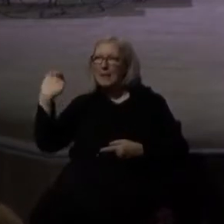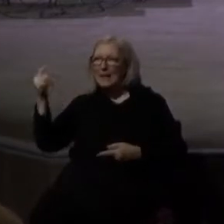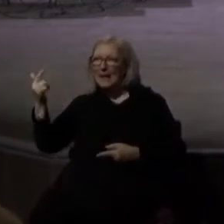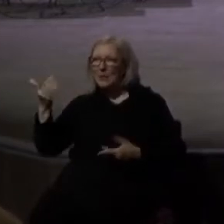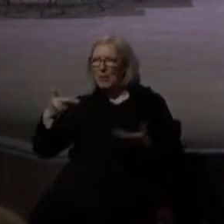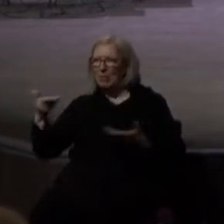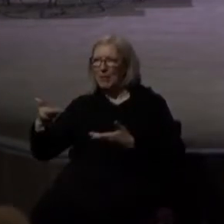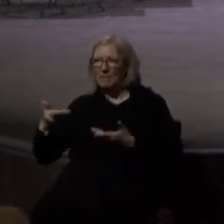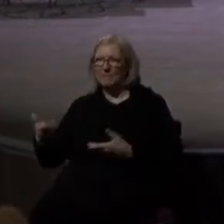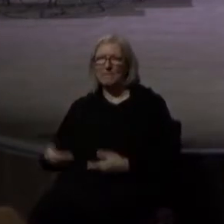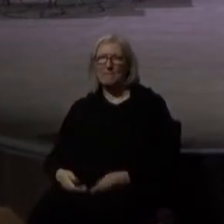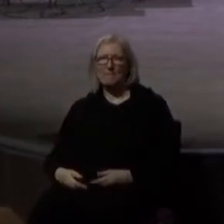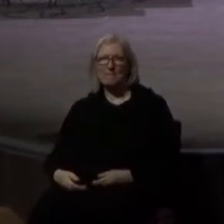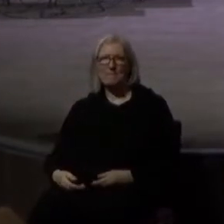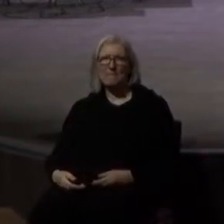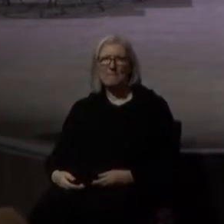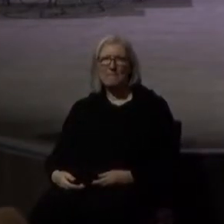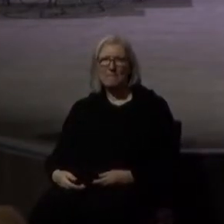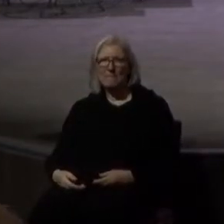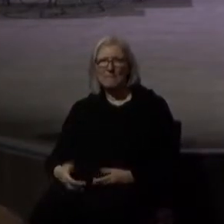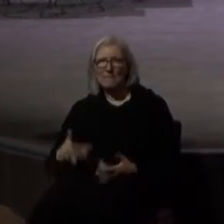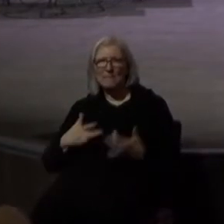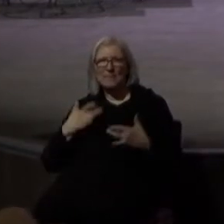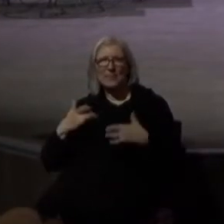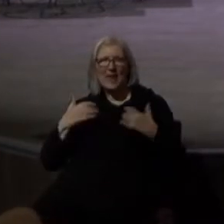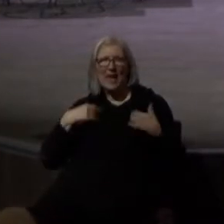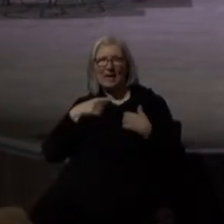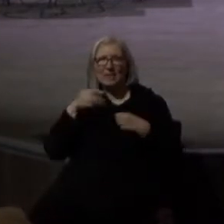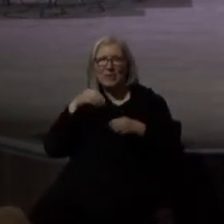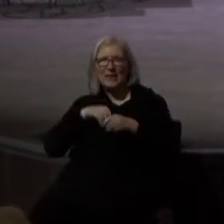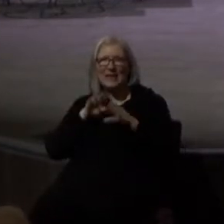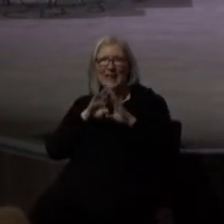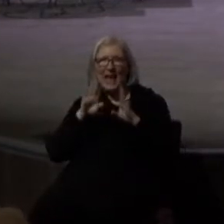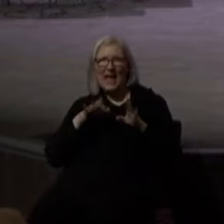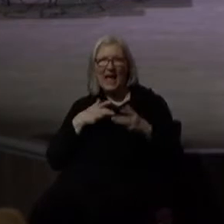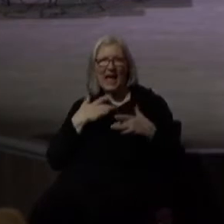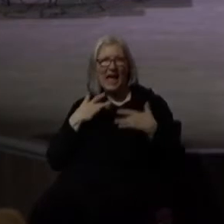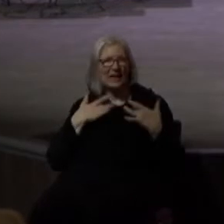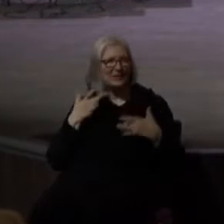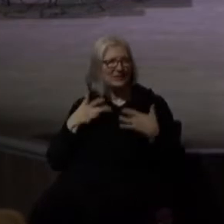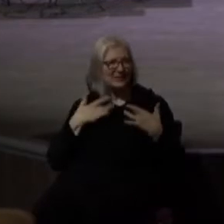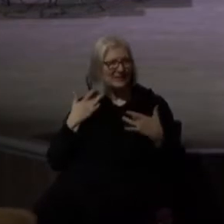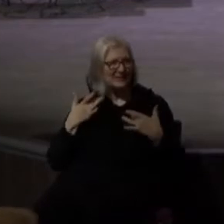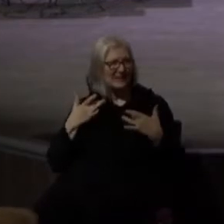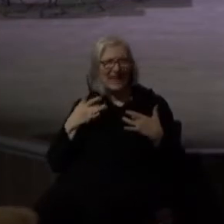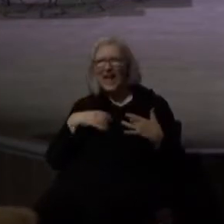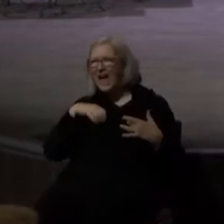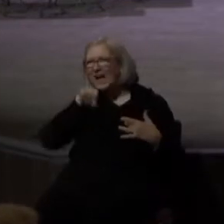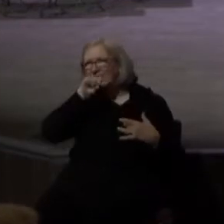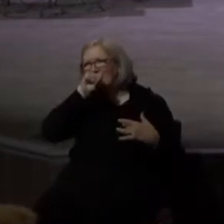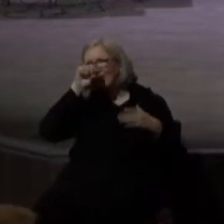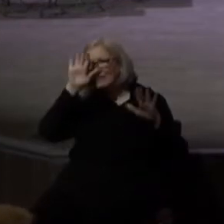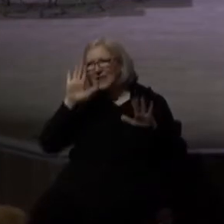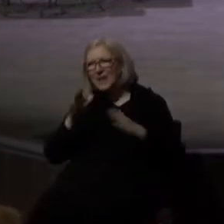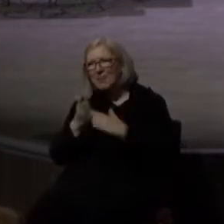So excited to have you in the house! I'm sorry, I love Sunday mornings.